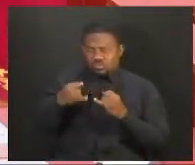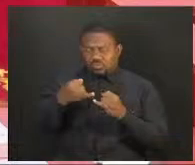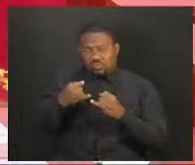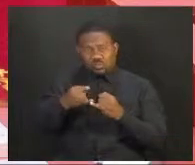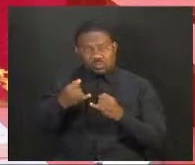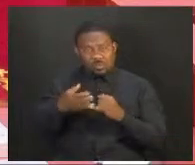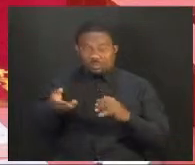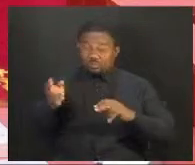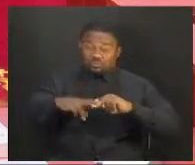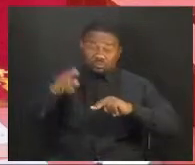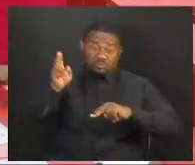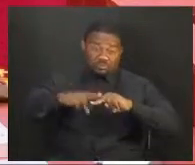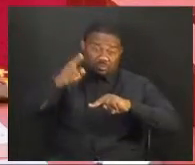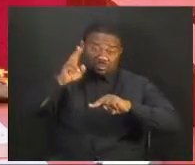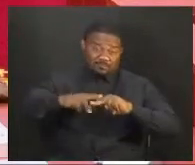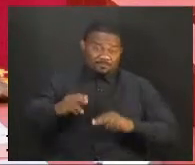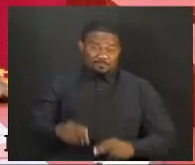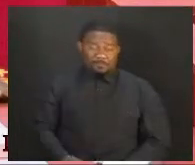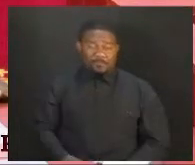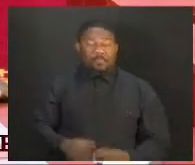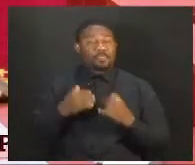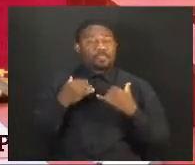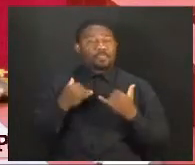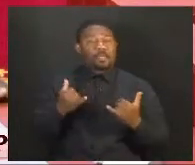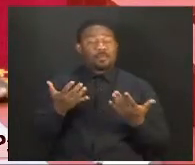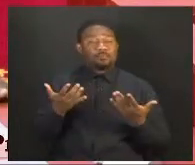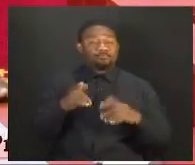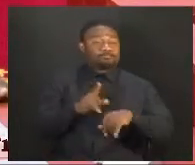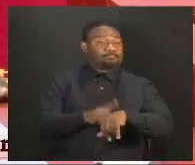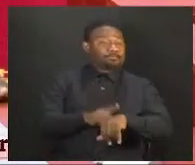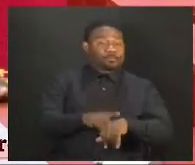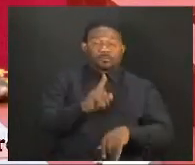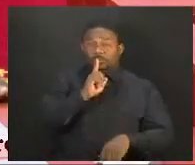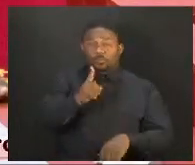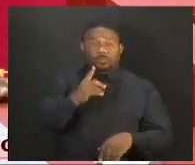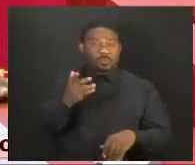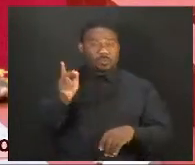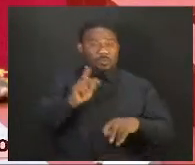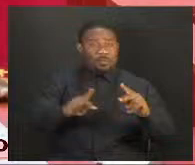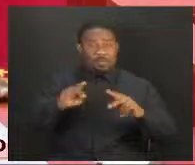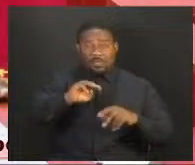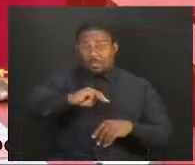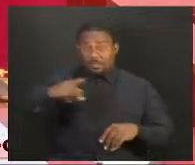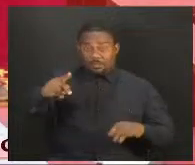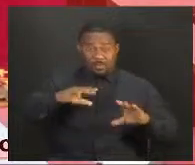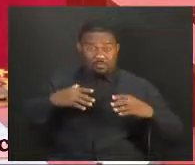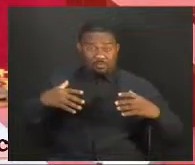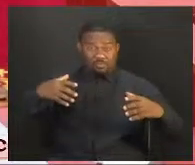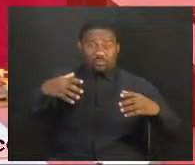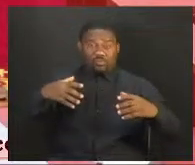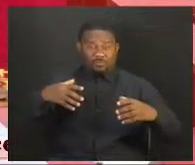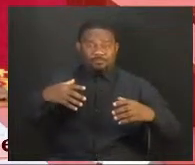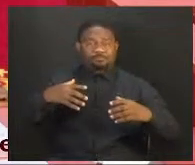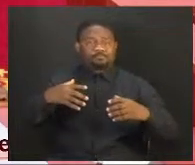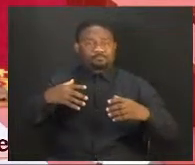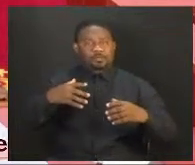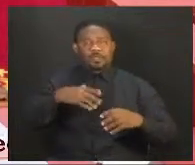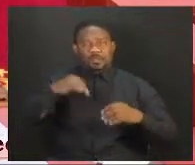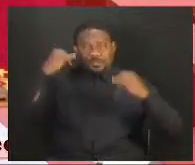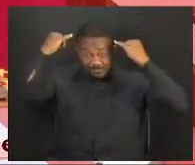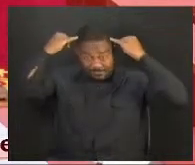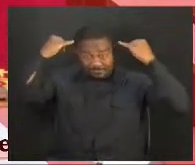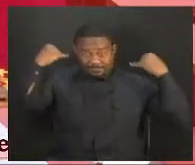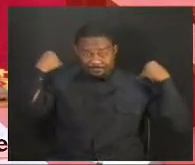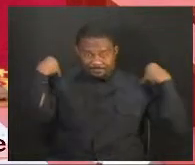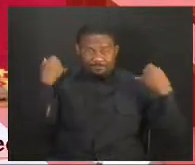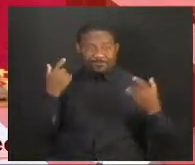Mr. Speaker, it is now time for the people's representative, the members of Parliament, and the judiciary to